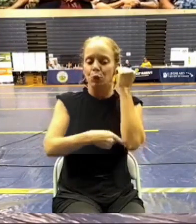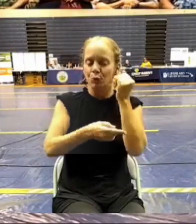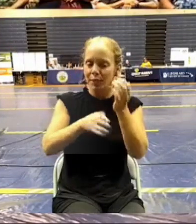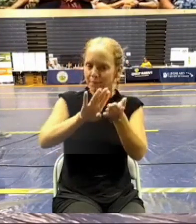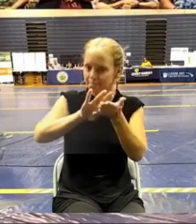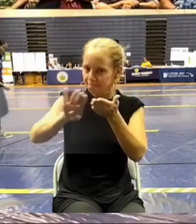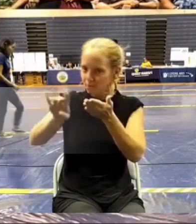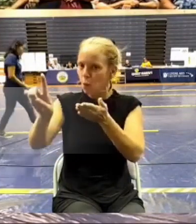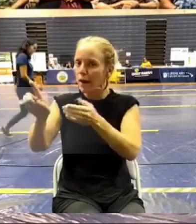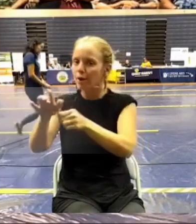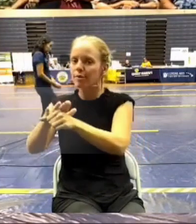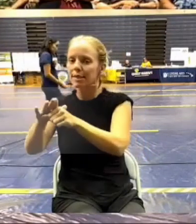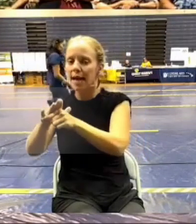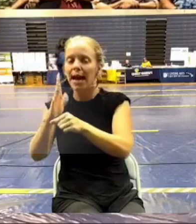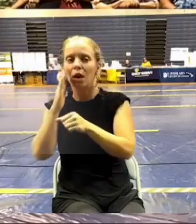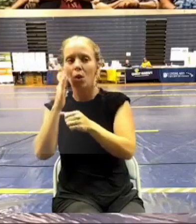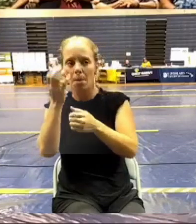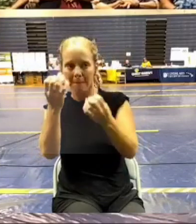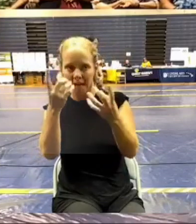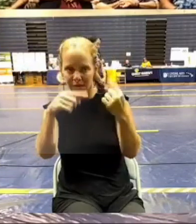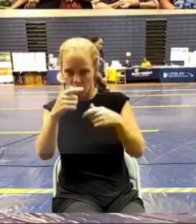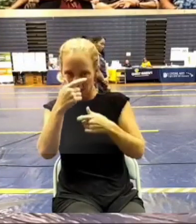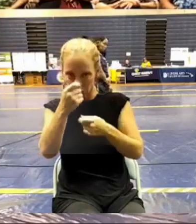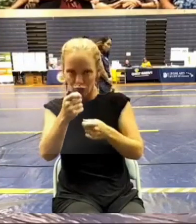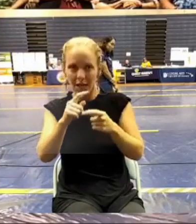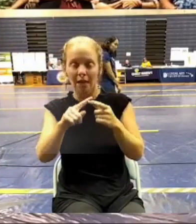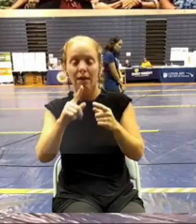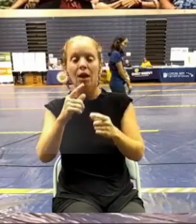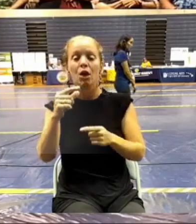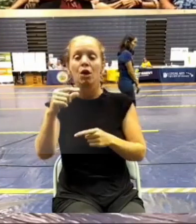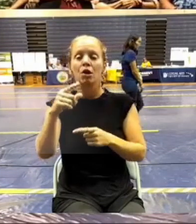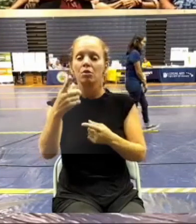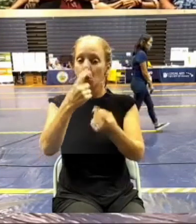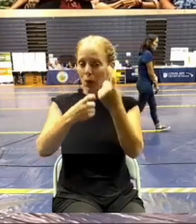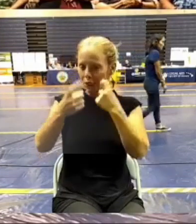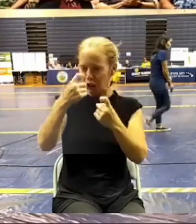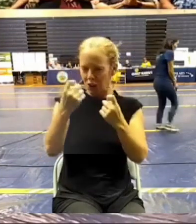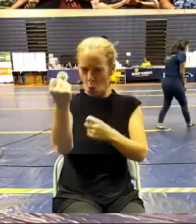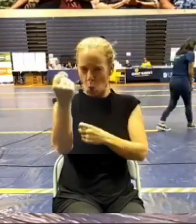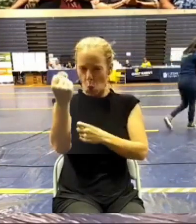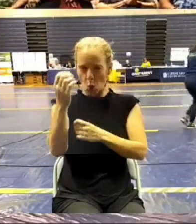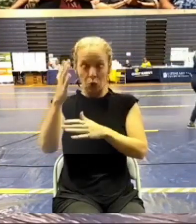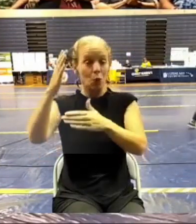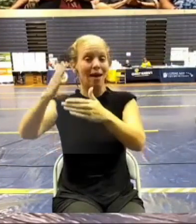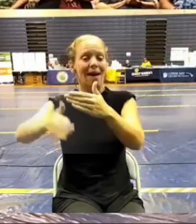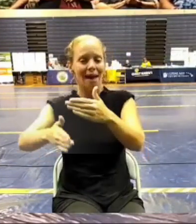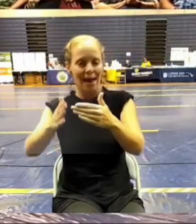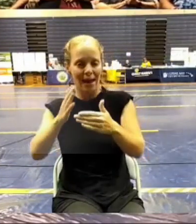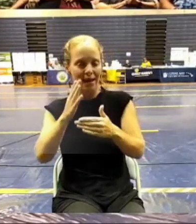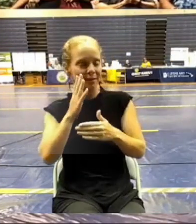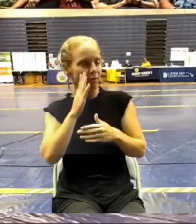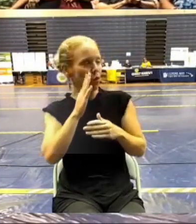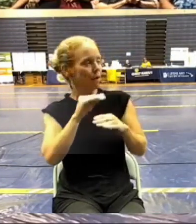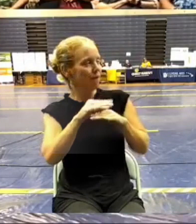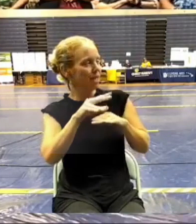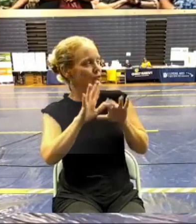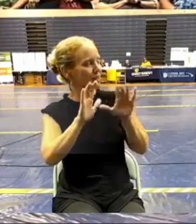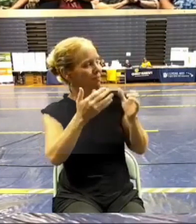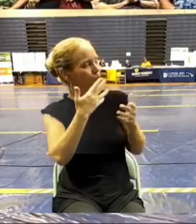some questions, if you guys can hold on to your questions, if you have any, for our advisory team. I just want to say thank you